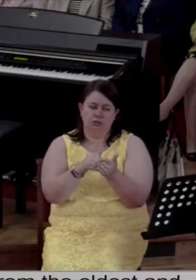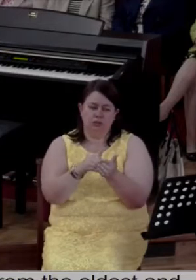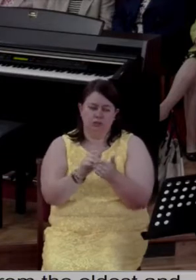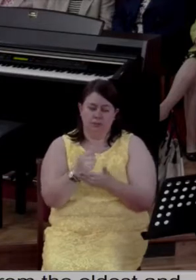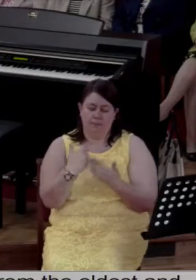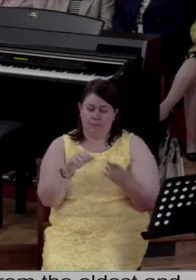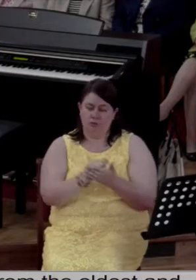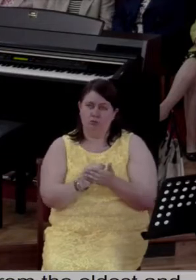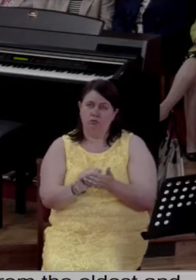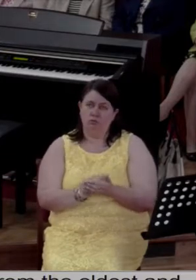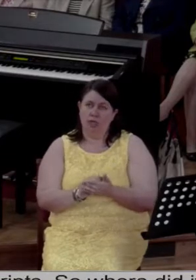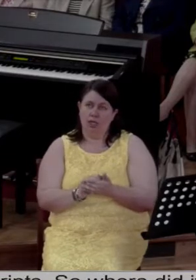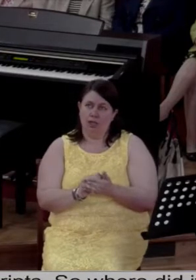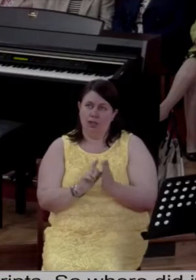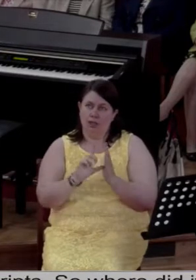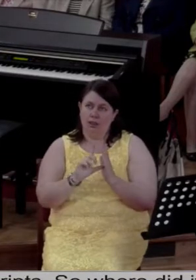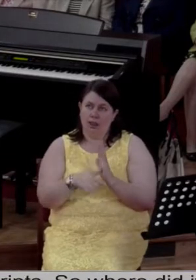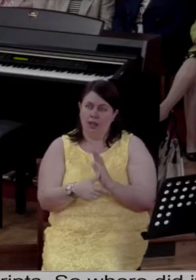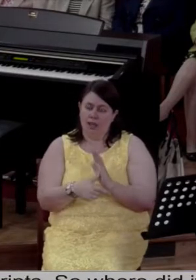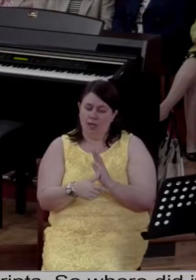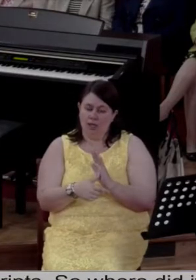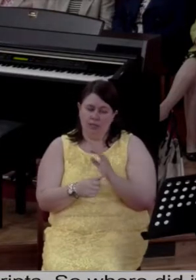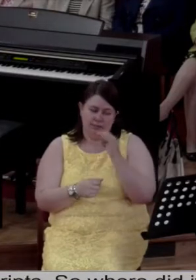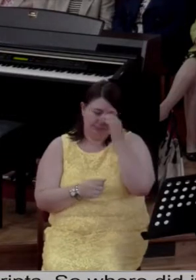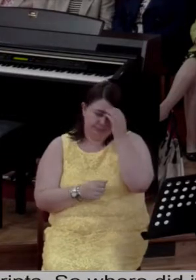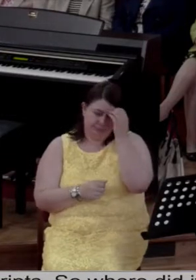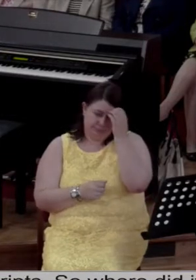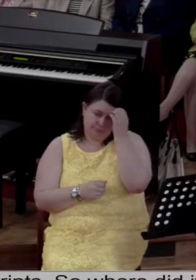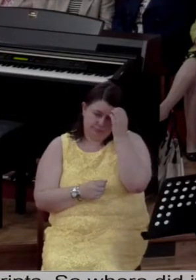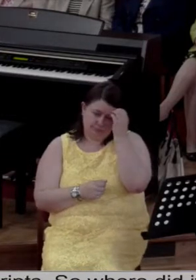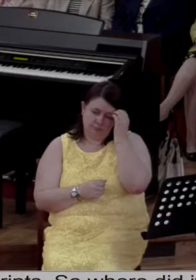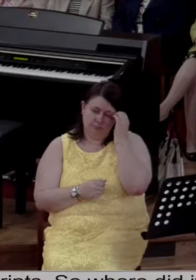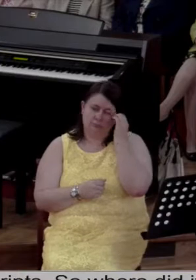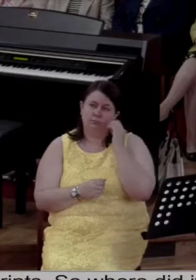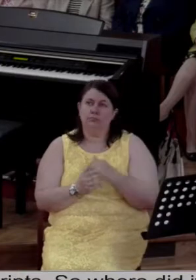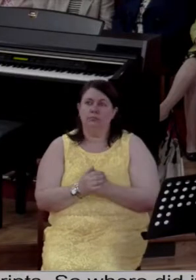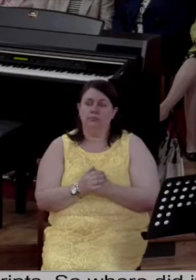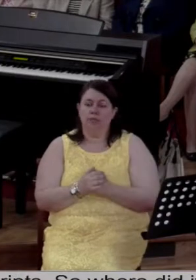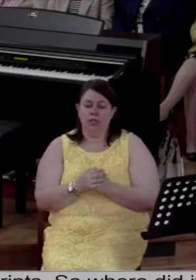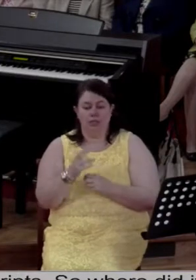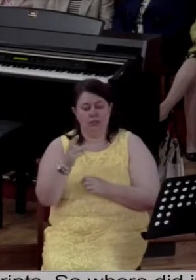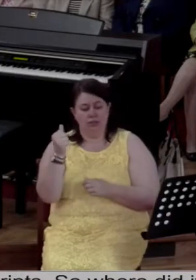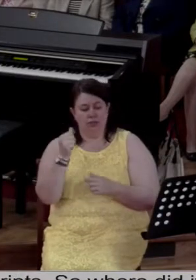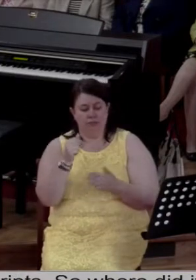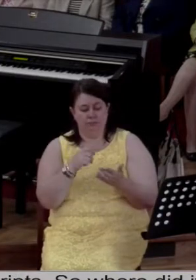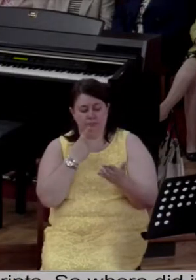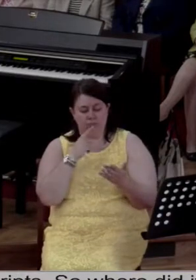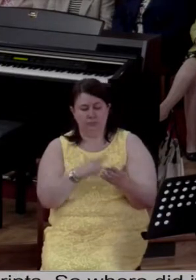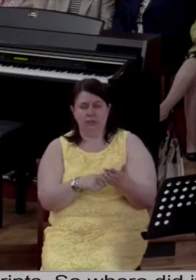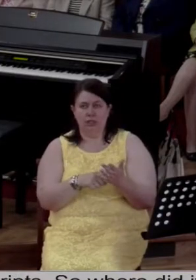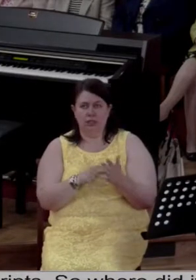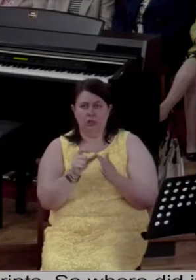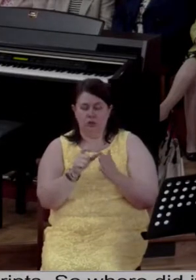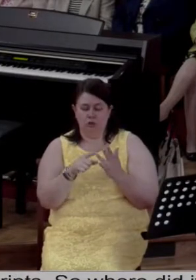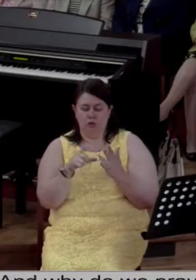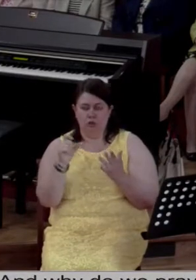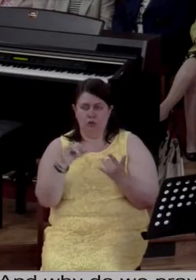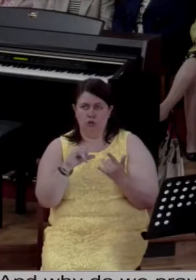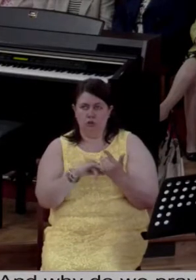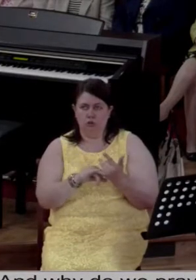It's often referred to, for obvious reasons, by people as the doxology of the Lord's Prayer.